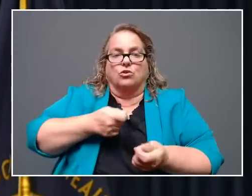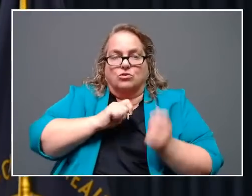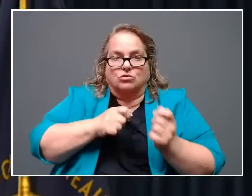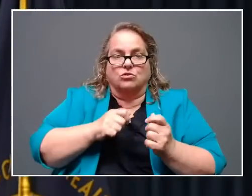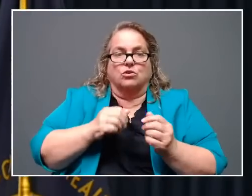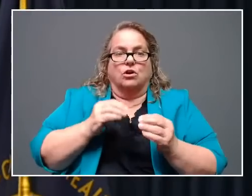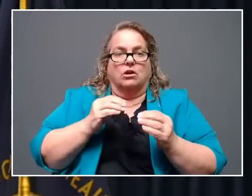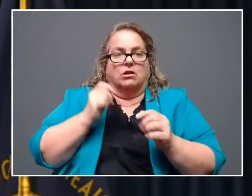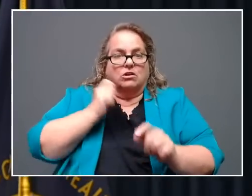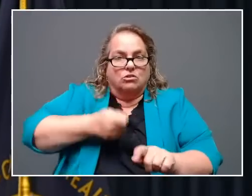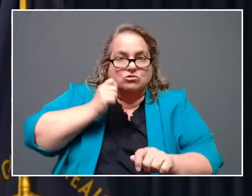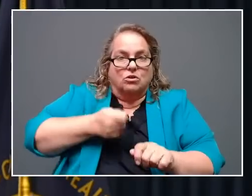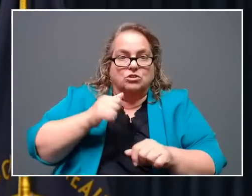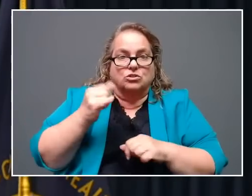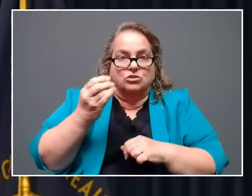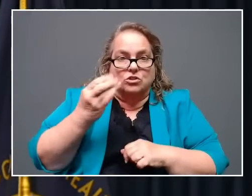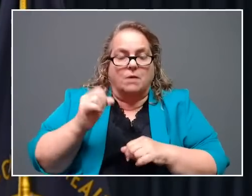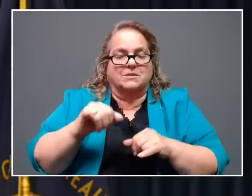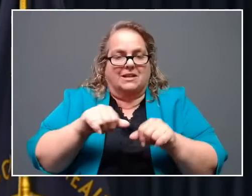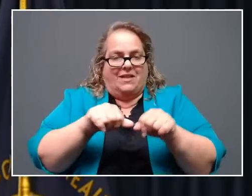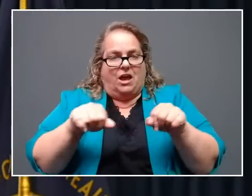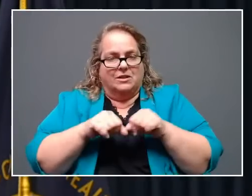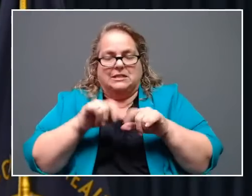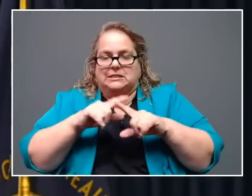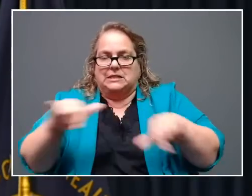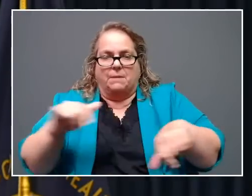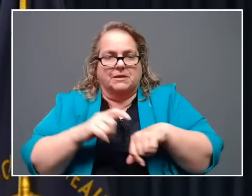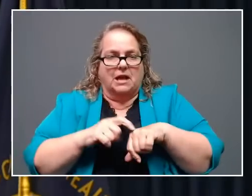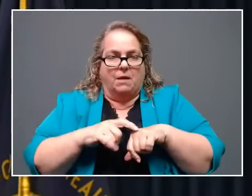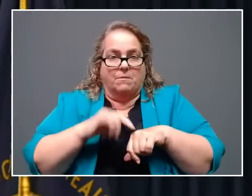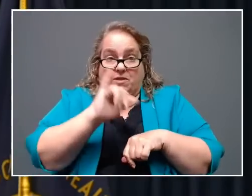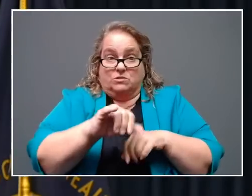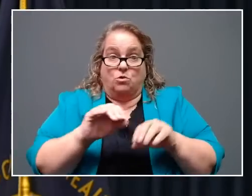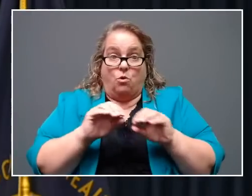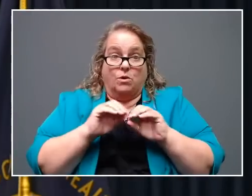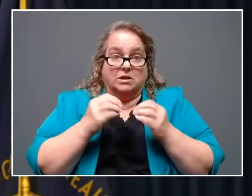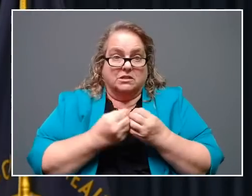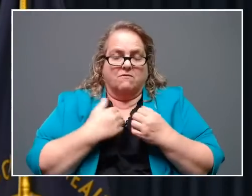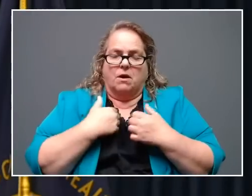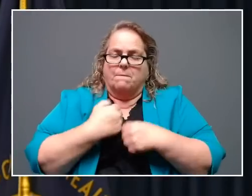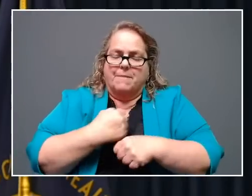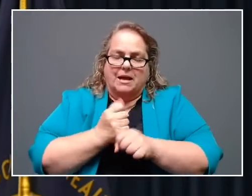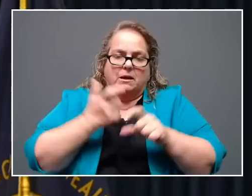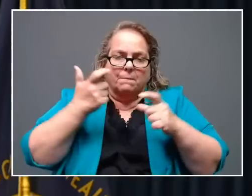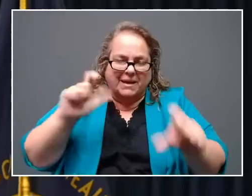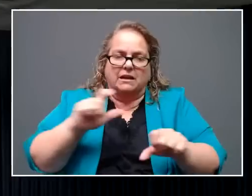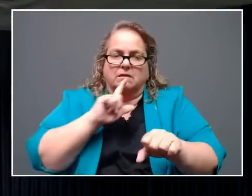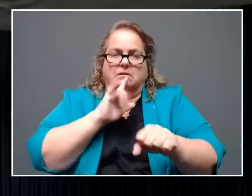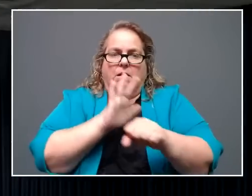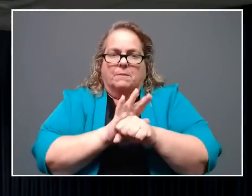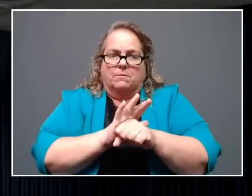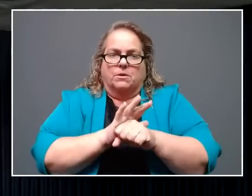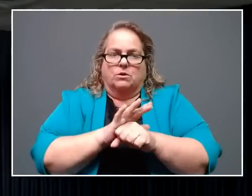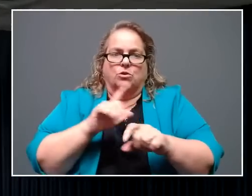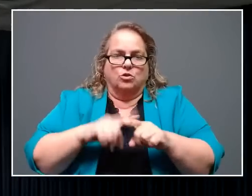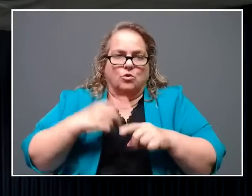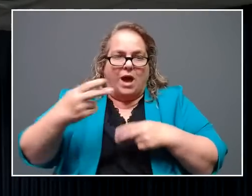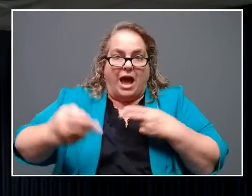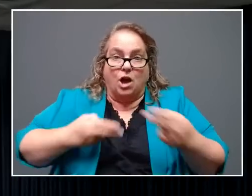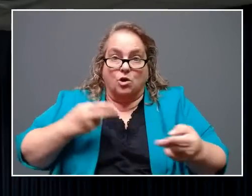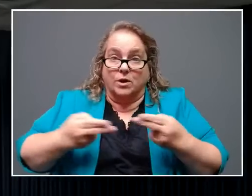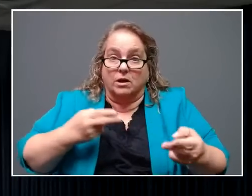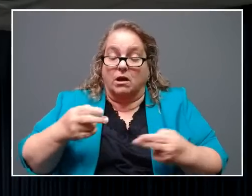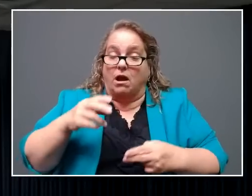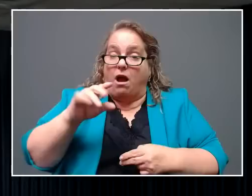these organizations have made a significant commitment to the minority hiring and participation